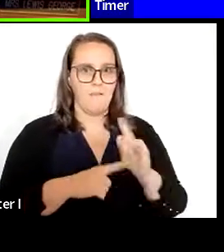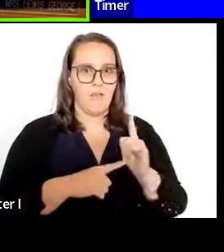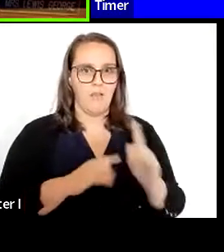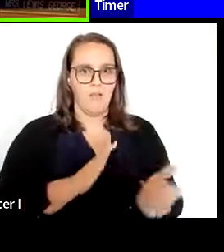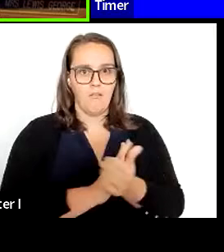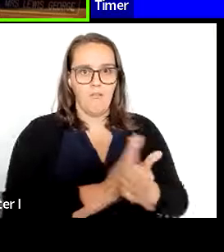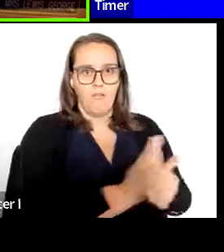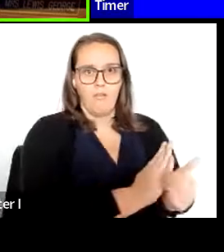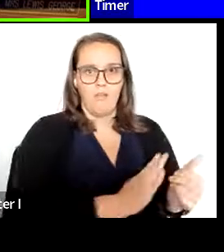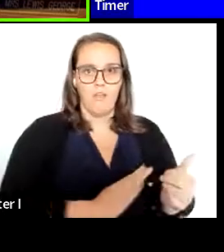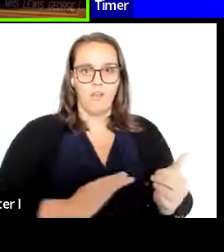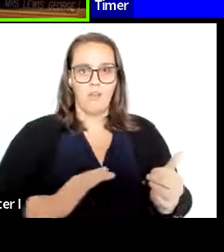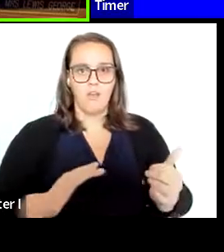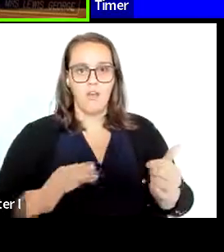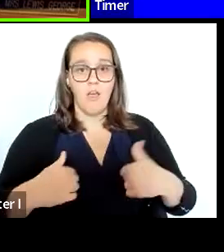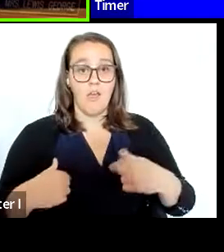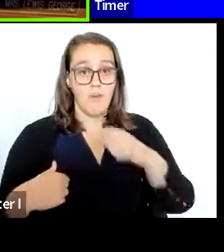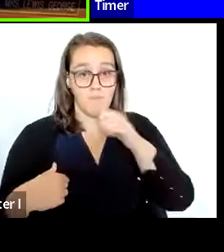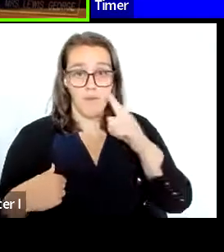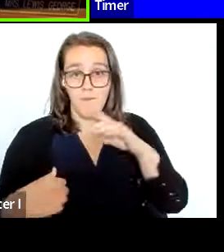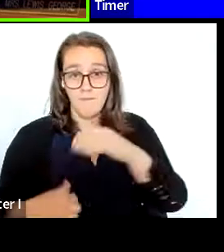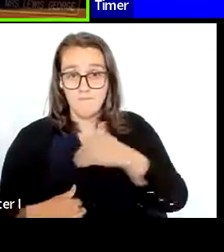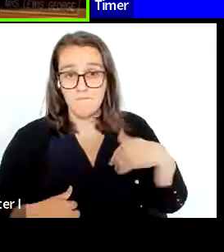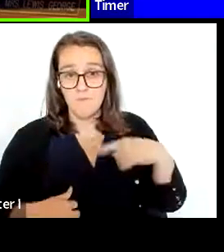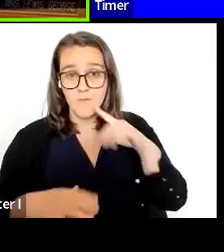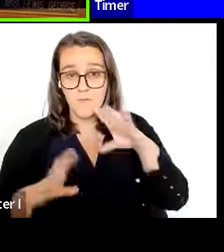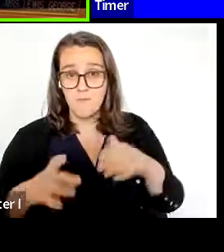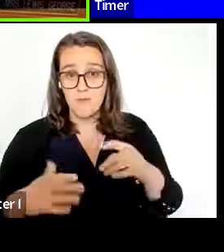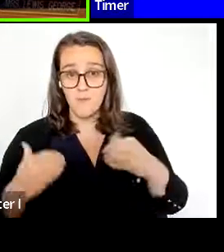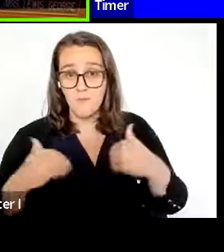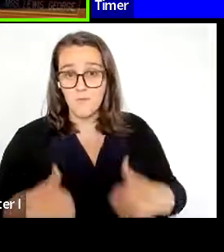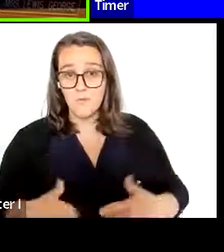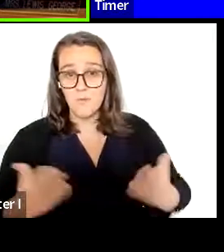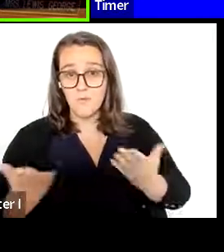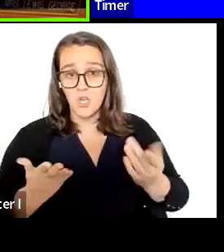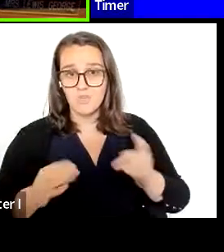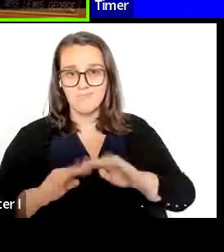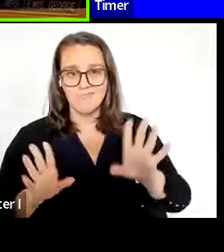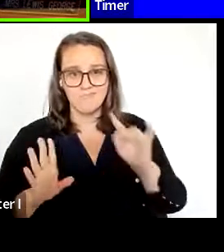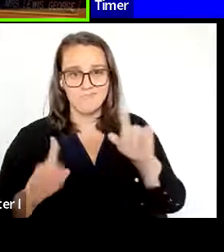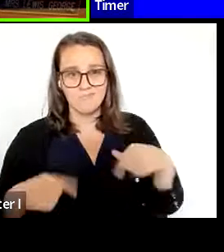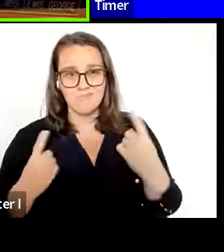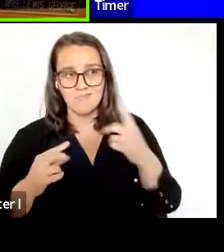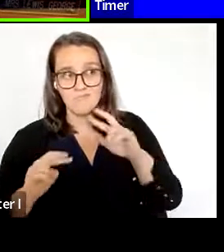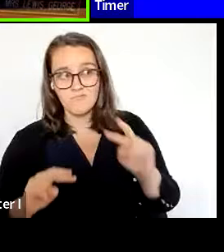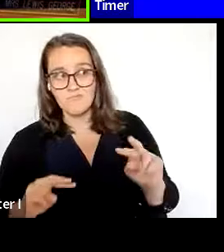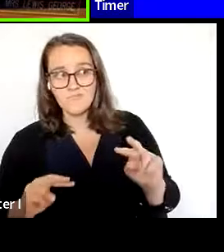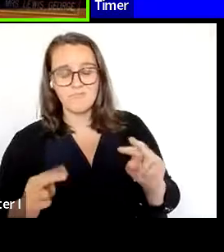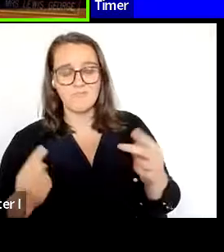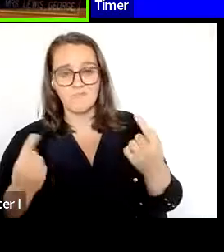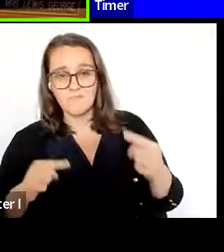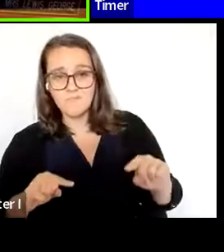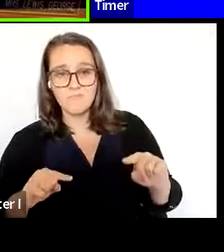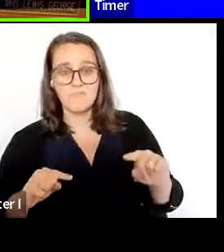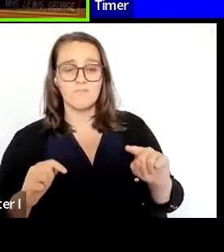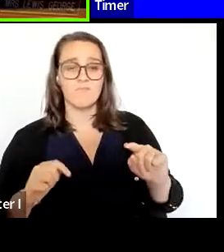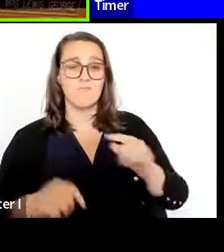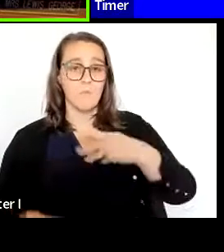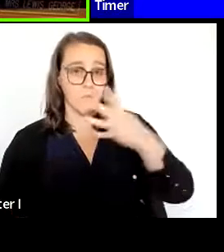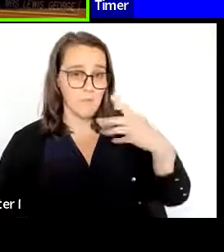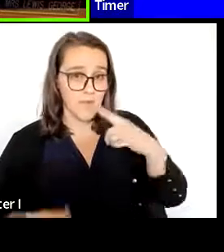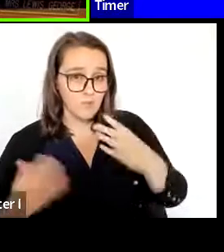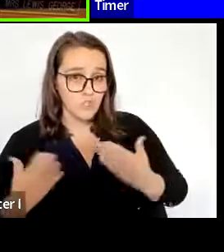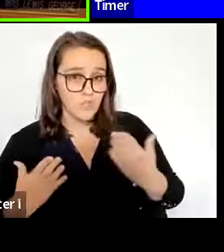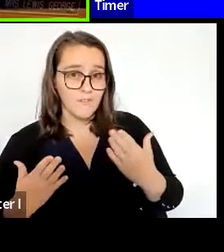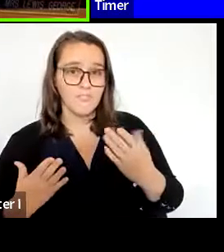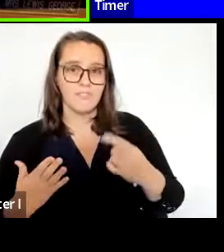I am not a member of the Committee on Human Services. We obviously have been following the issue, not just with migrant services, but also what is